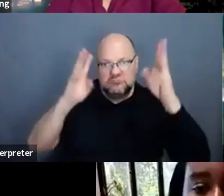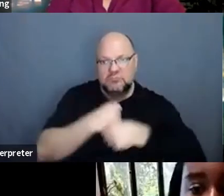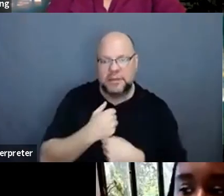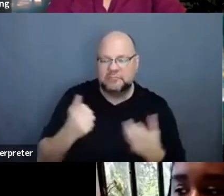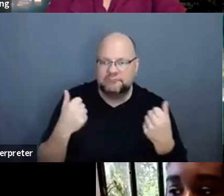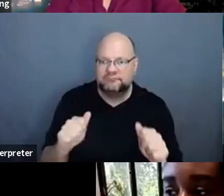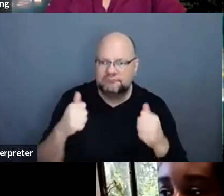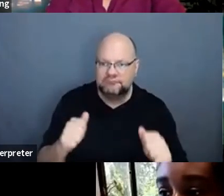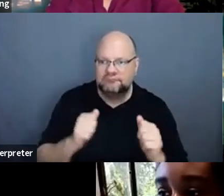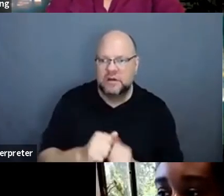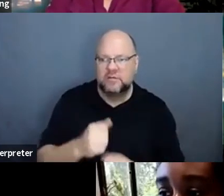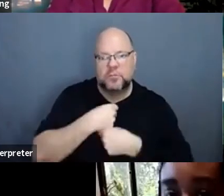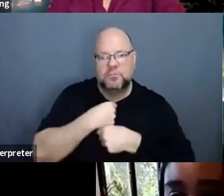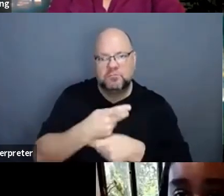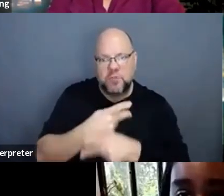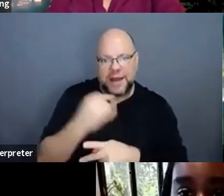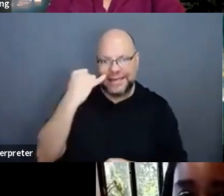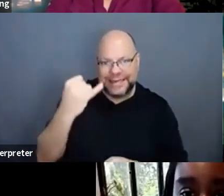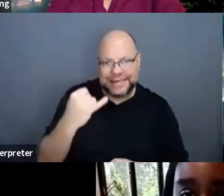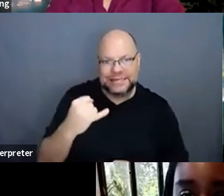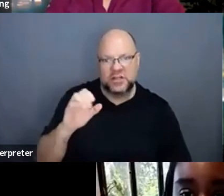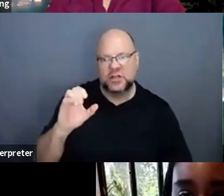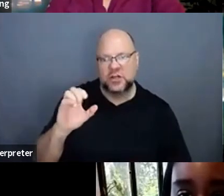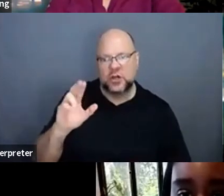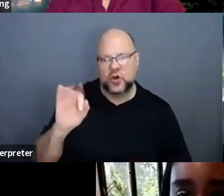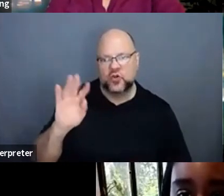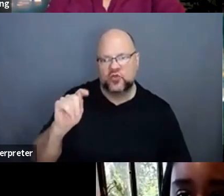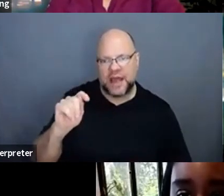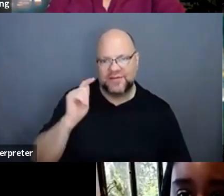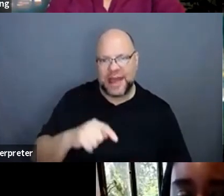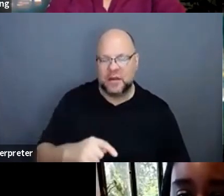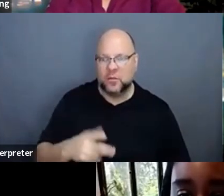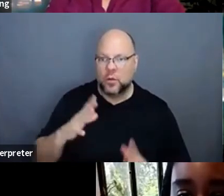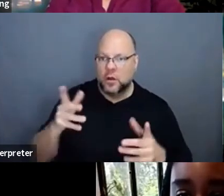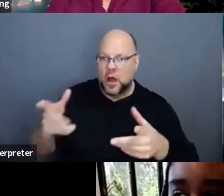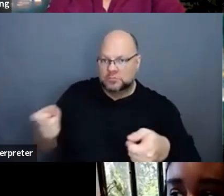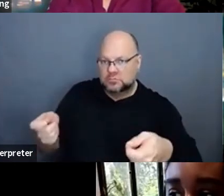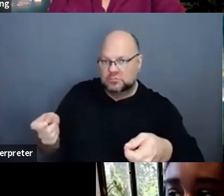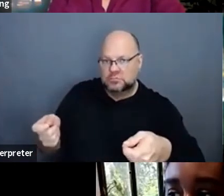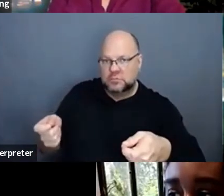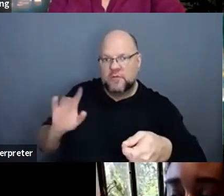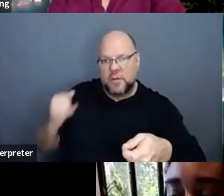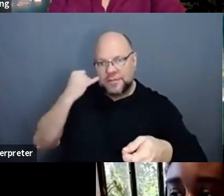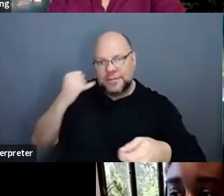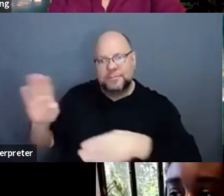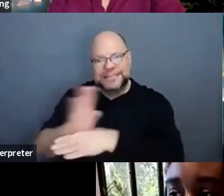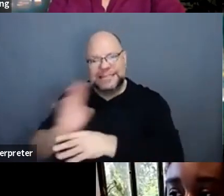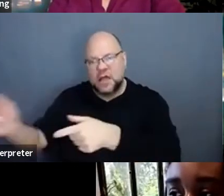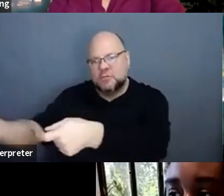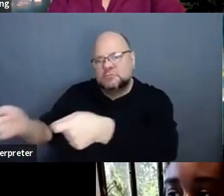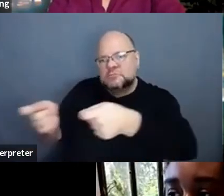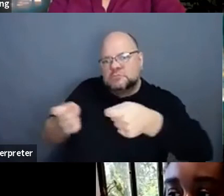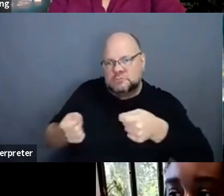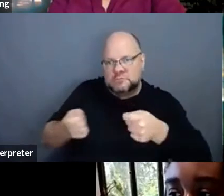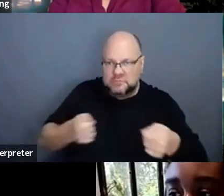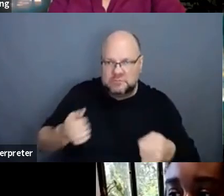around product ideas and craft and all these things, is really sort of taking control away from like these larger corporations and